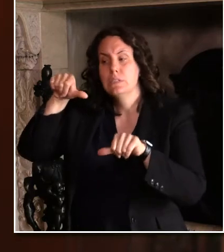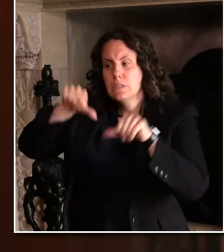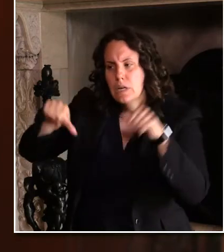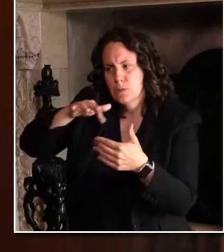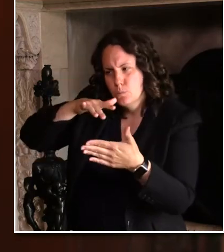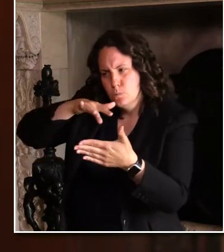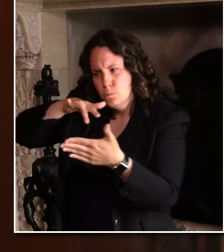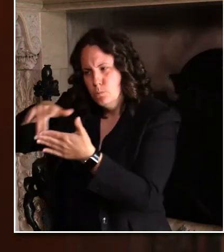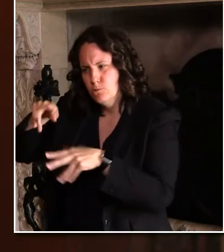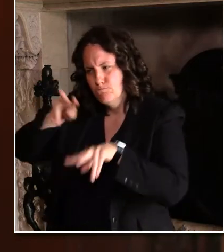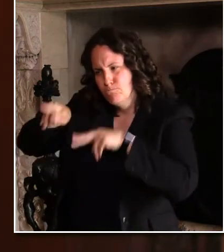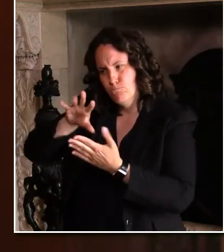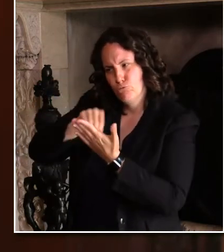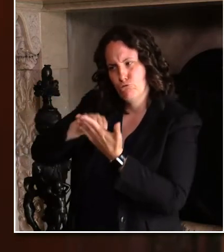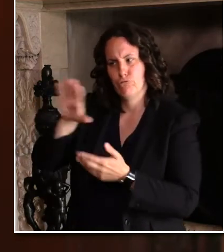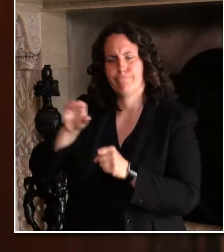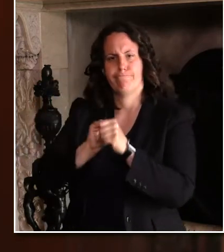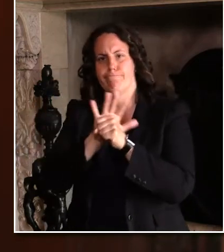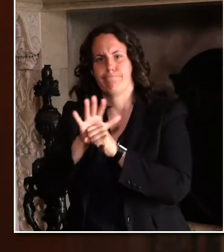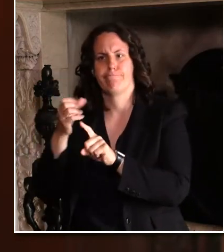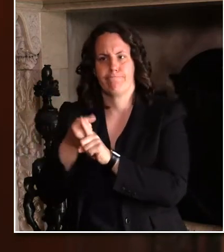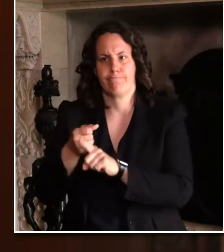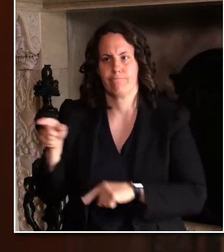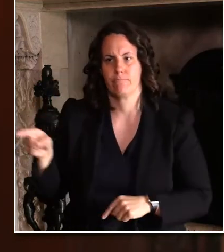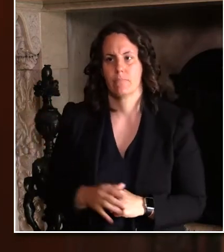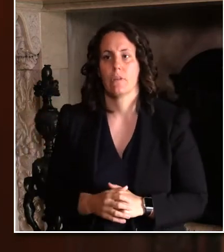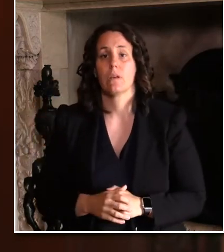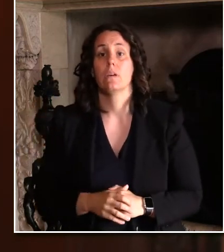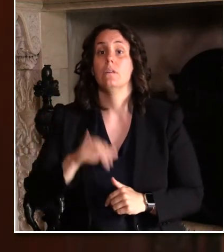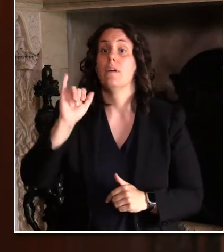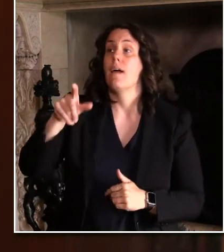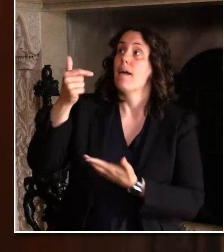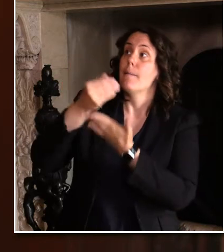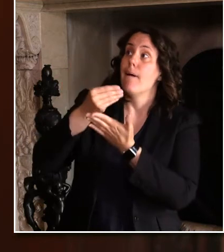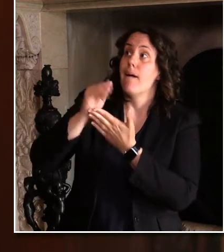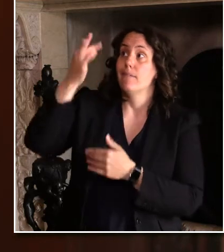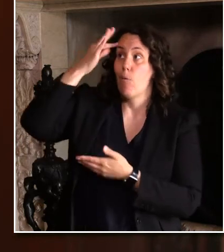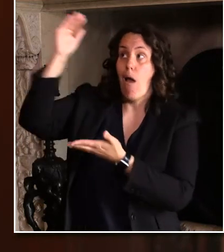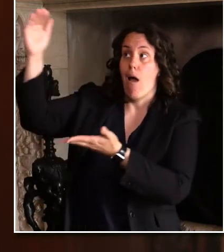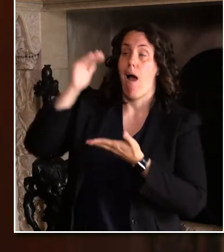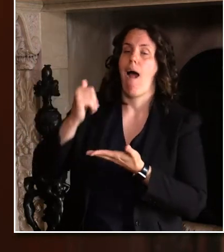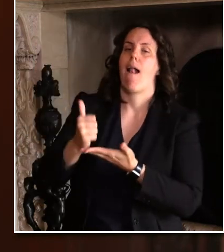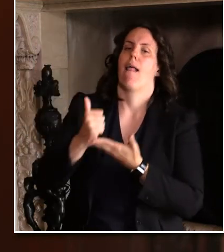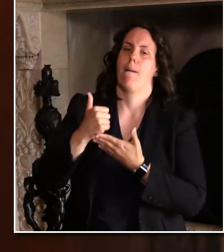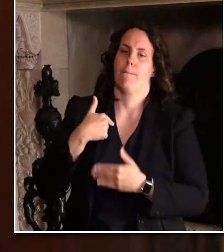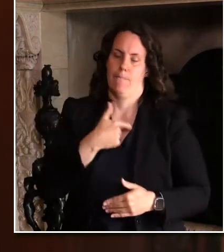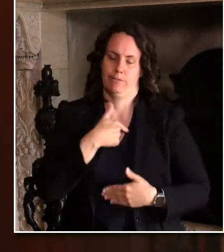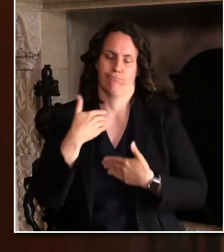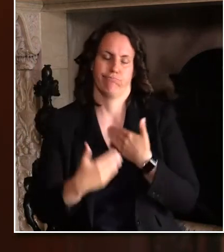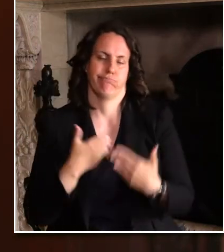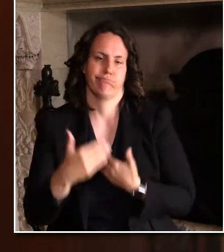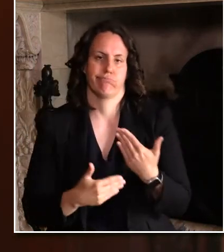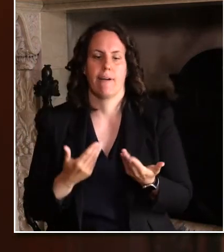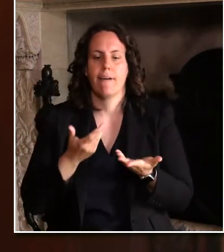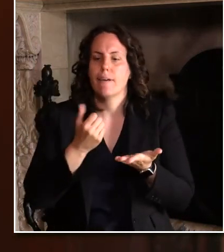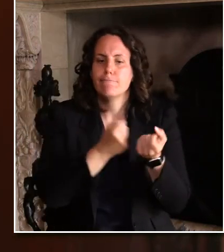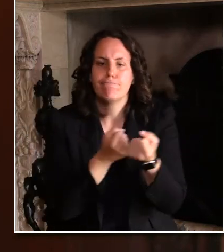help jumpstart our recovery. This week, we made some major announcements on how we're putting those dollars to good